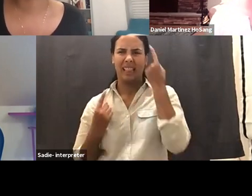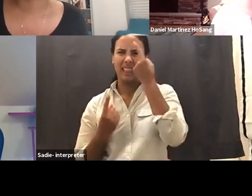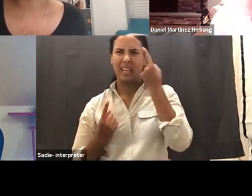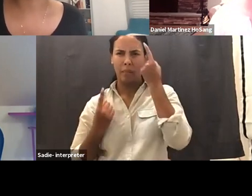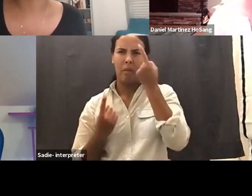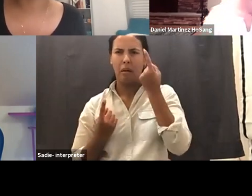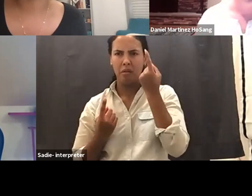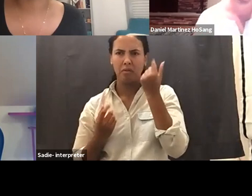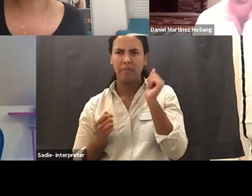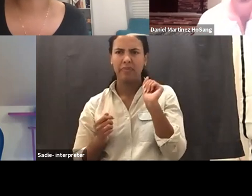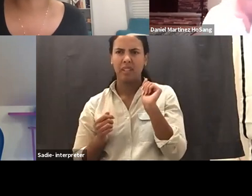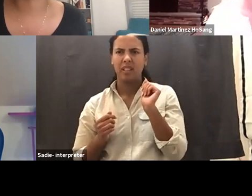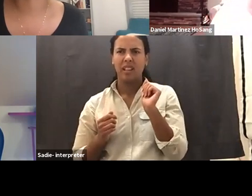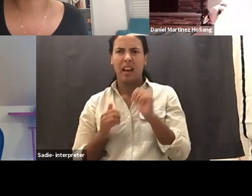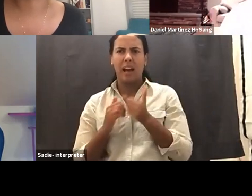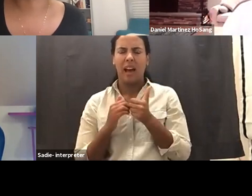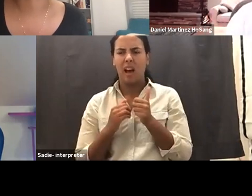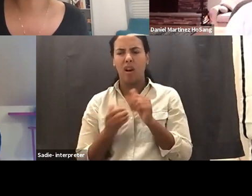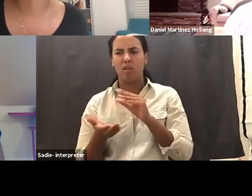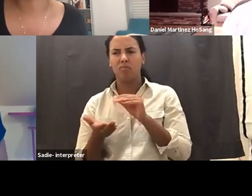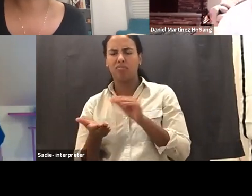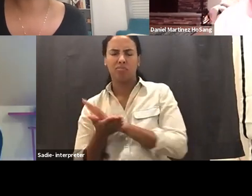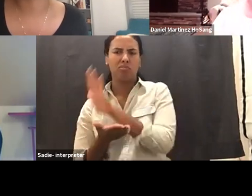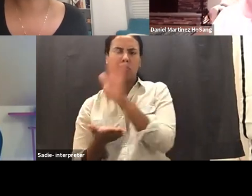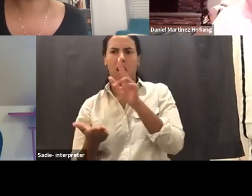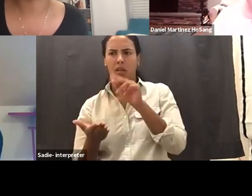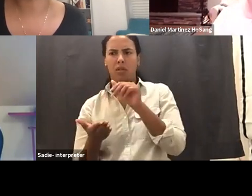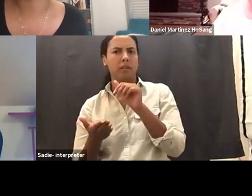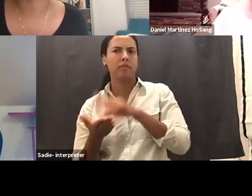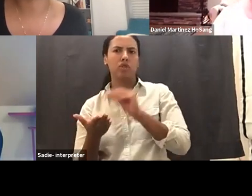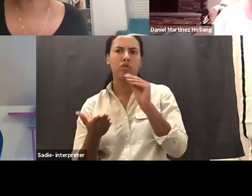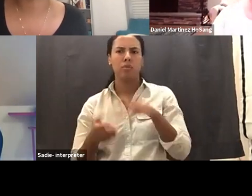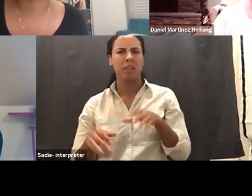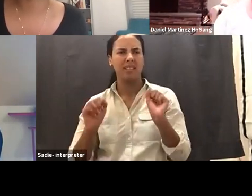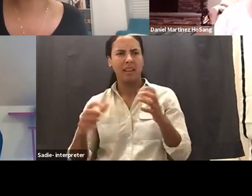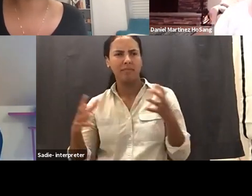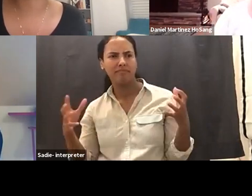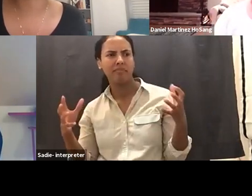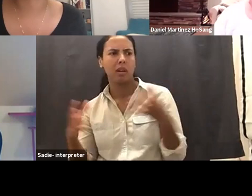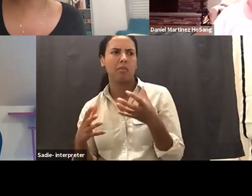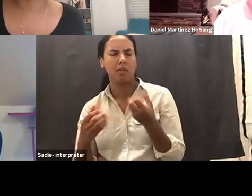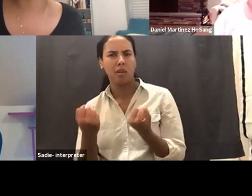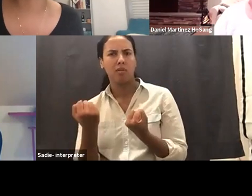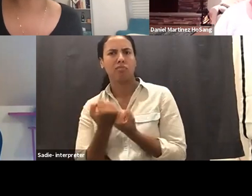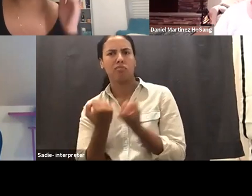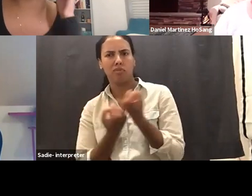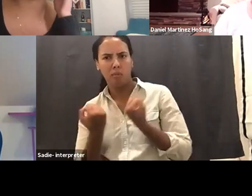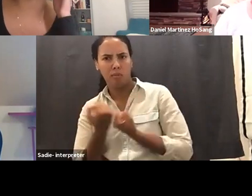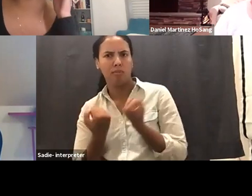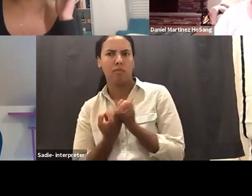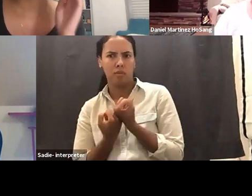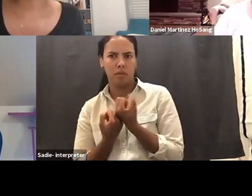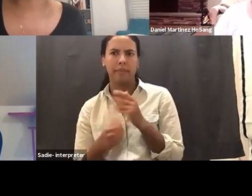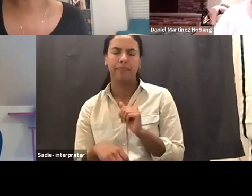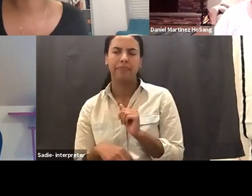of university students from backgrounds of privilege together as well in support of those movements. I'm also thinking